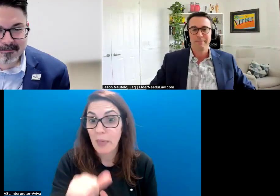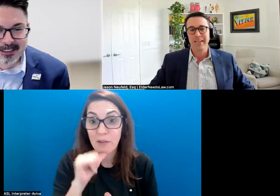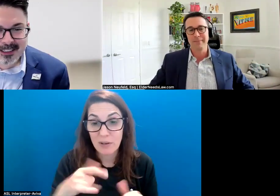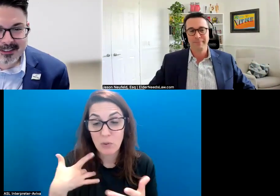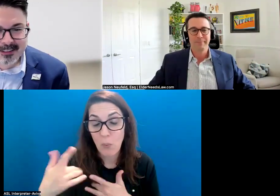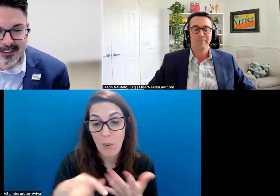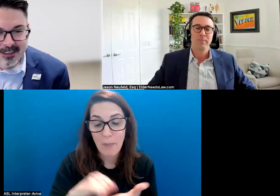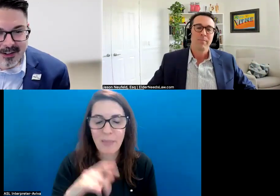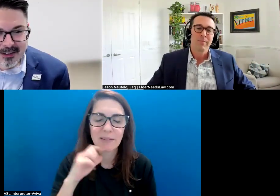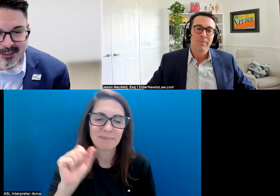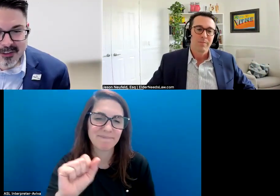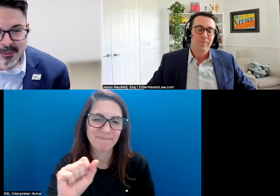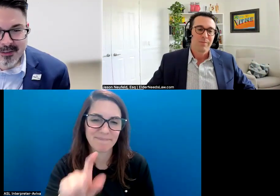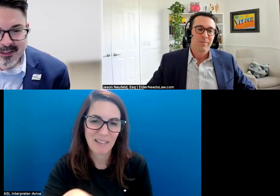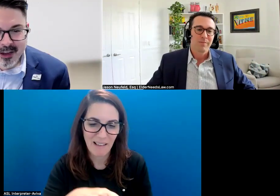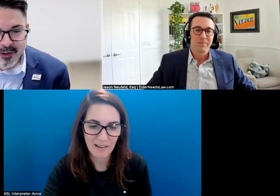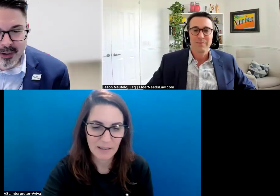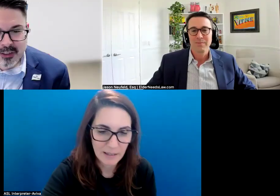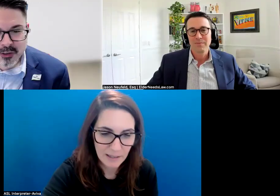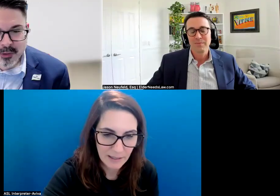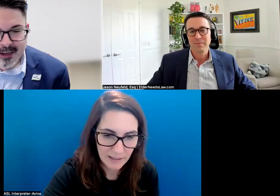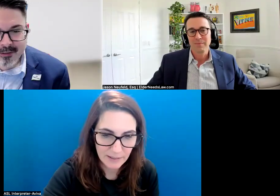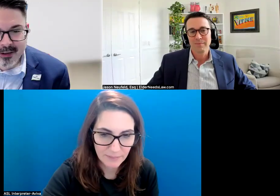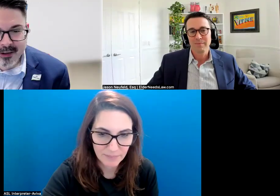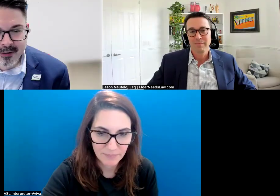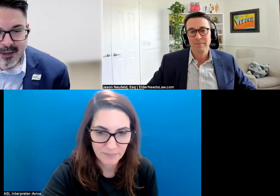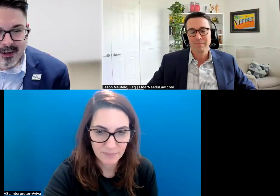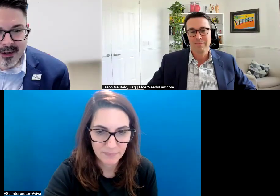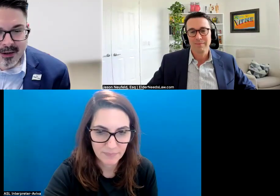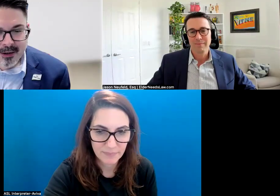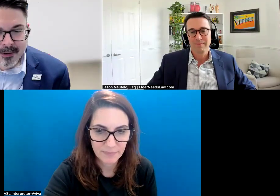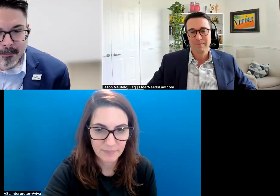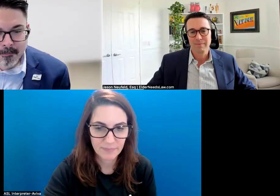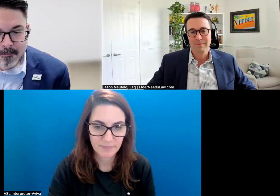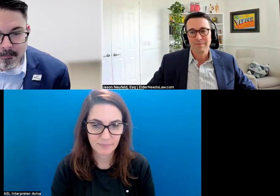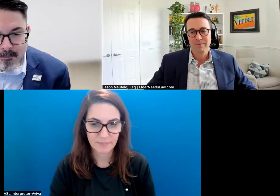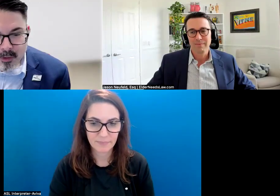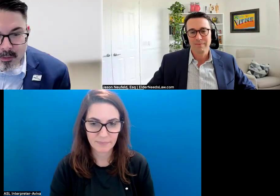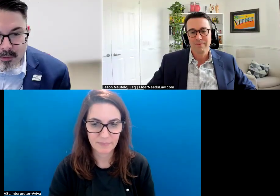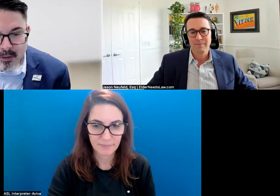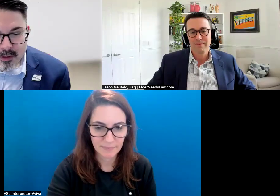Yep, exactly. All right, let's tackle some of these other questions we have here. Um,